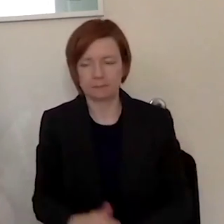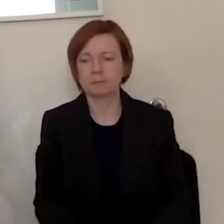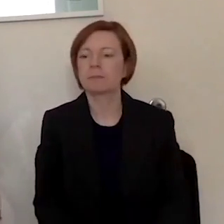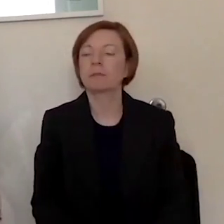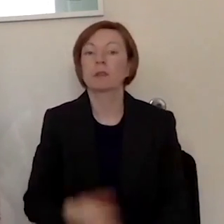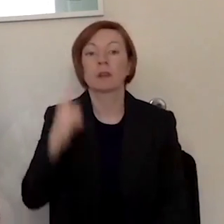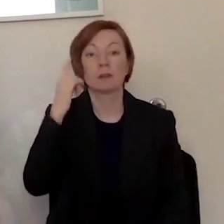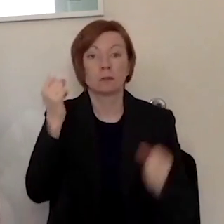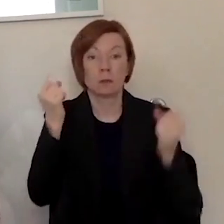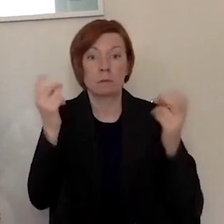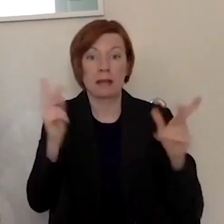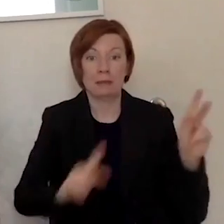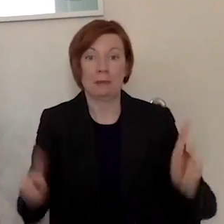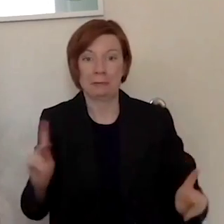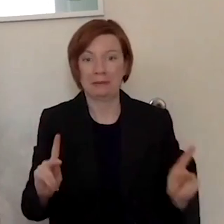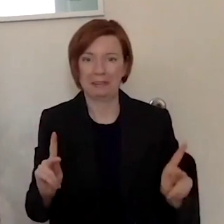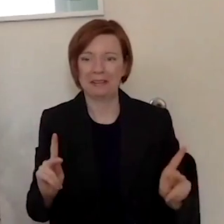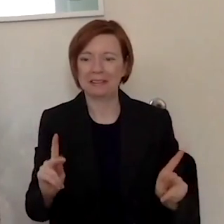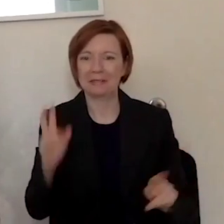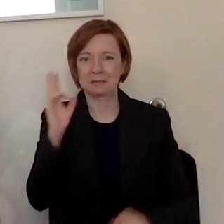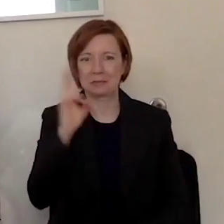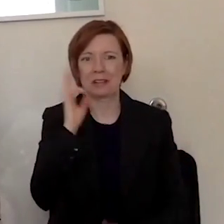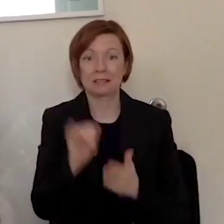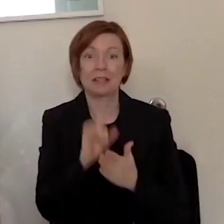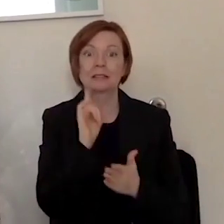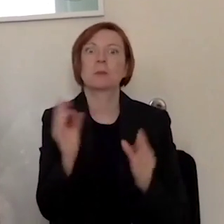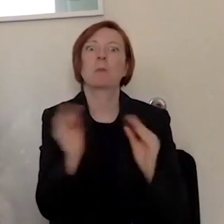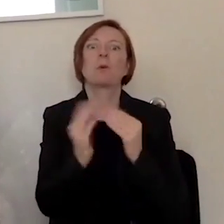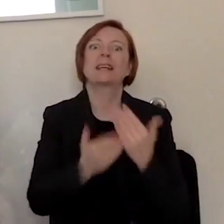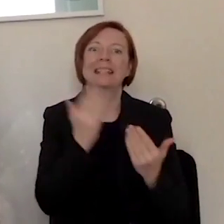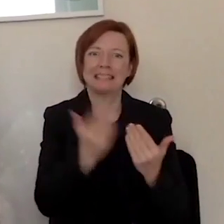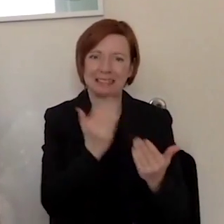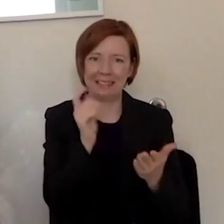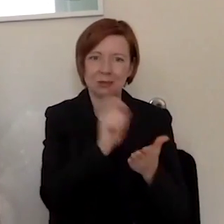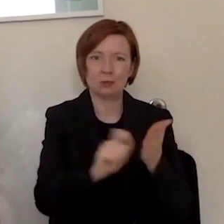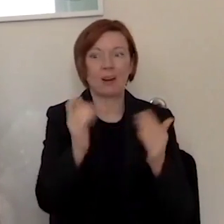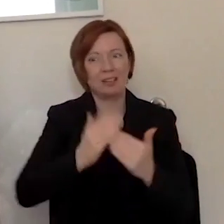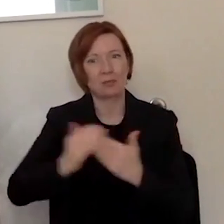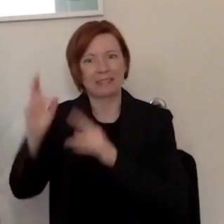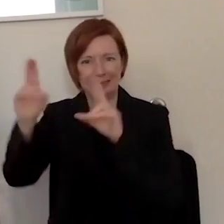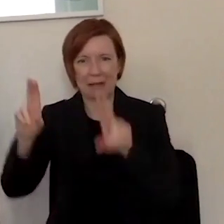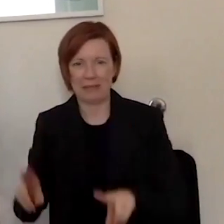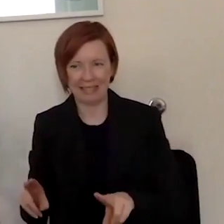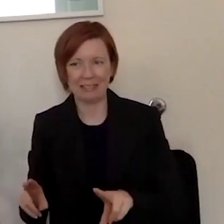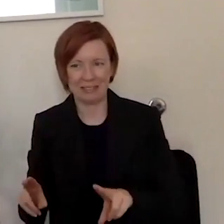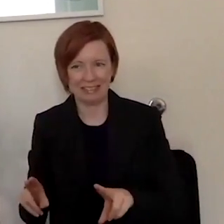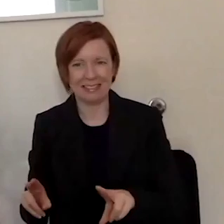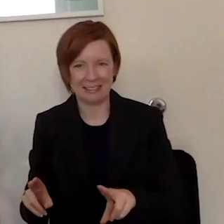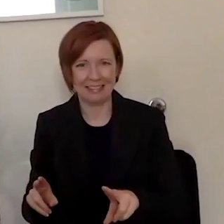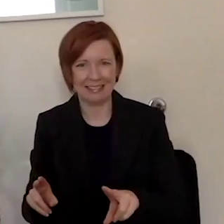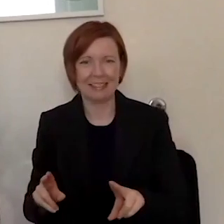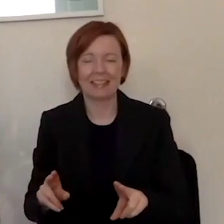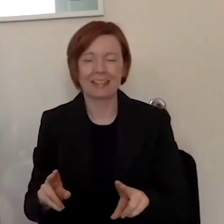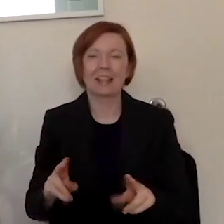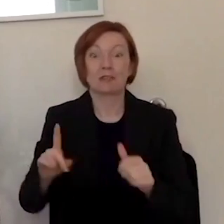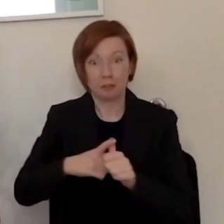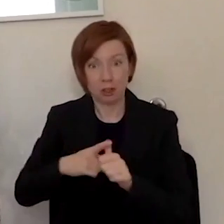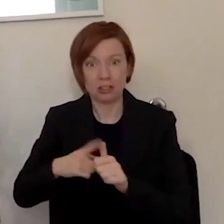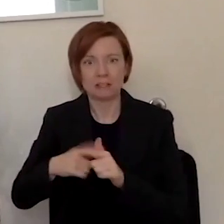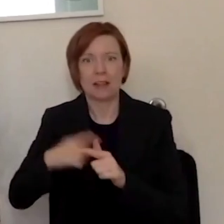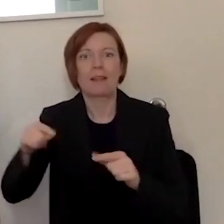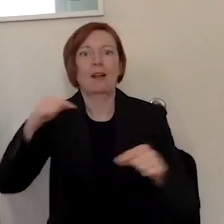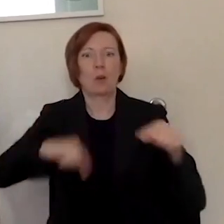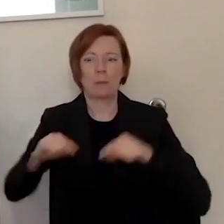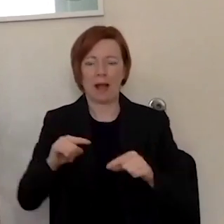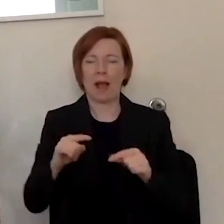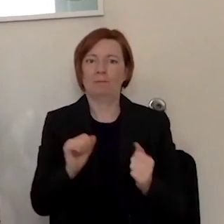write. For many people, they find that it's actually easier to write the rest of the application first and